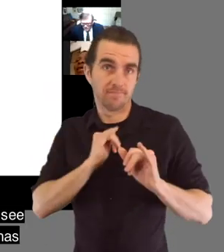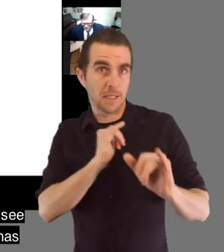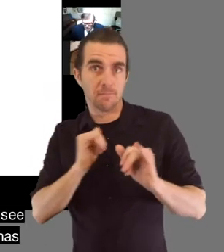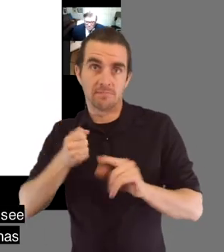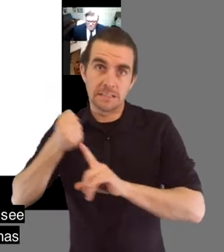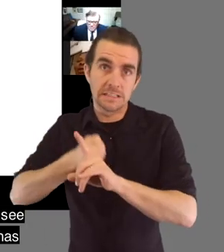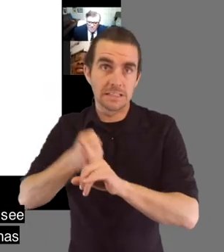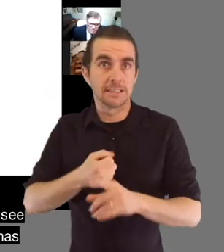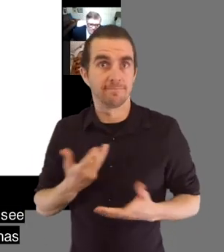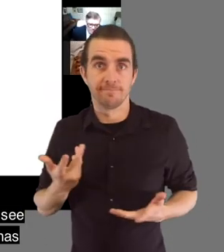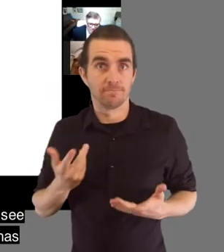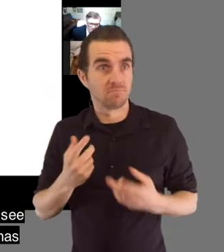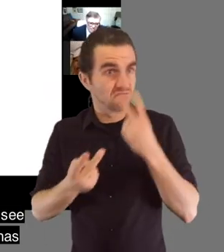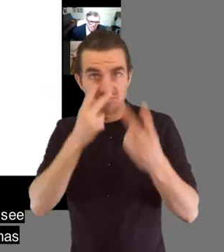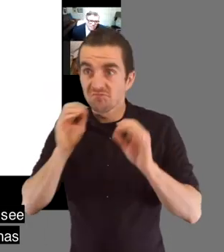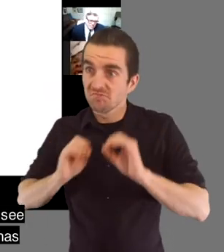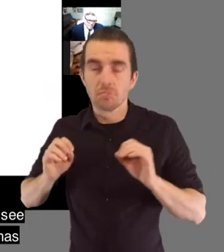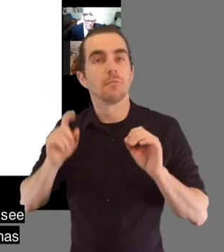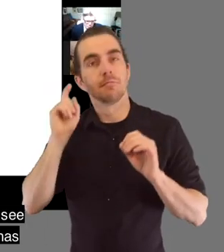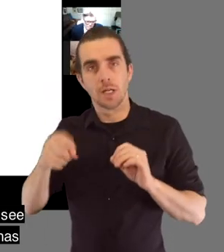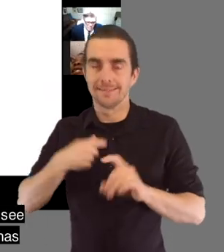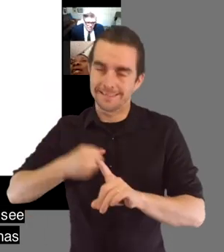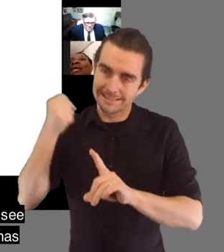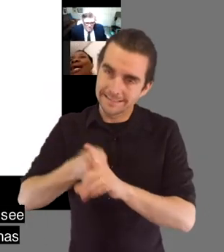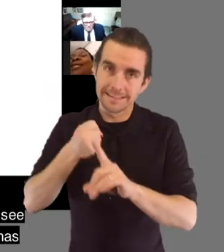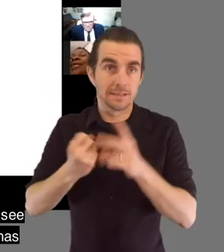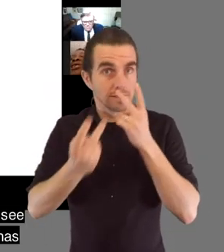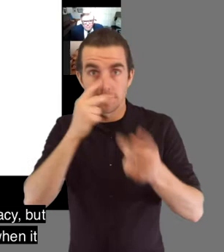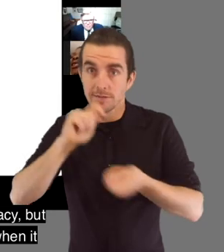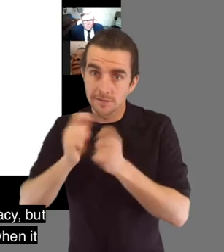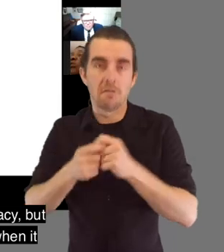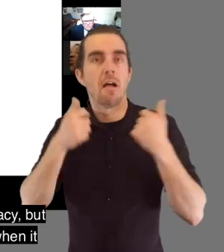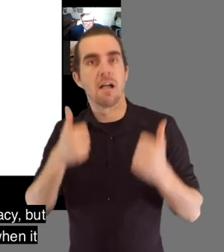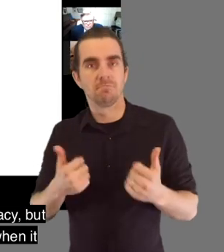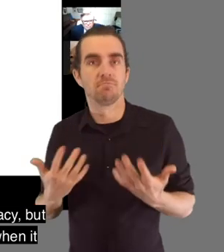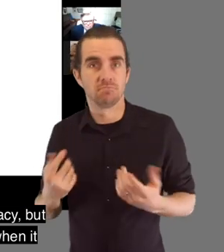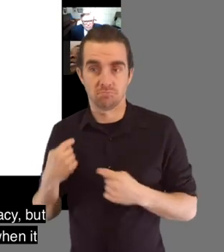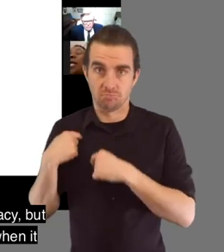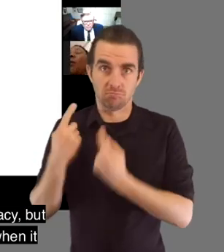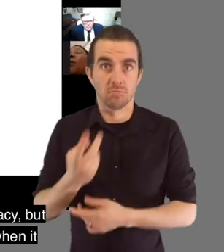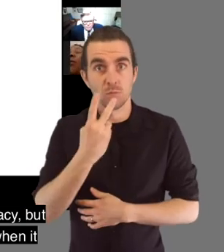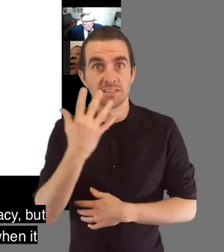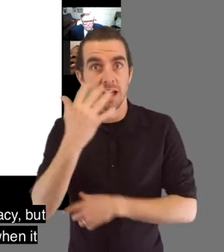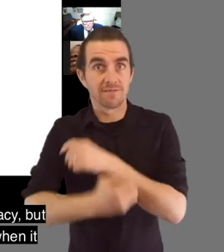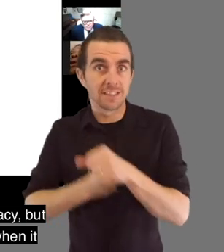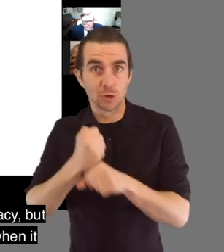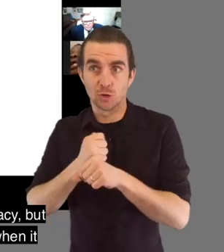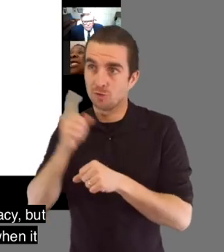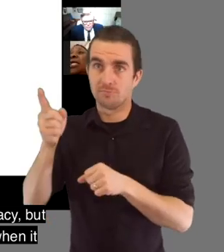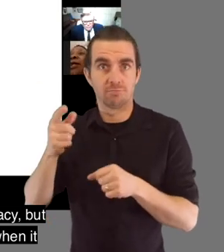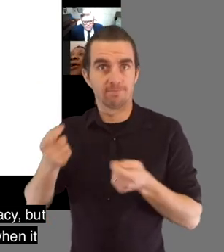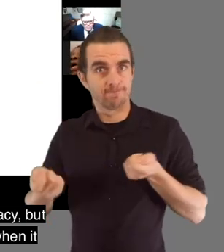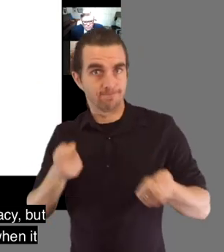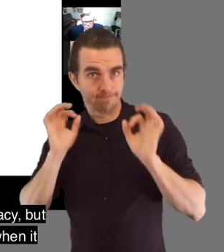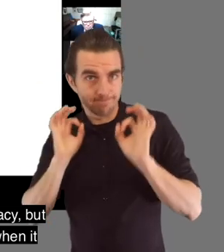is happening. You don't see anything. So actually, nothing has changed. It's 25 years now in